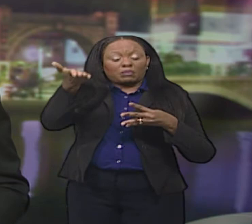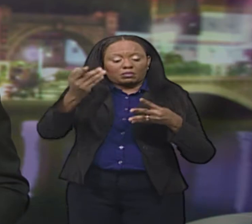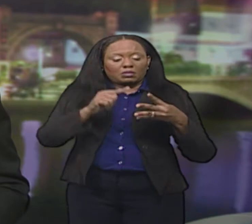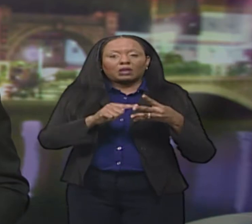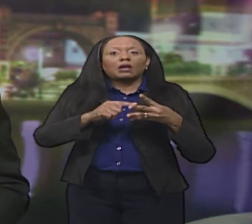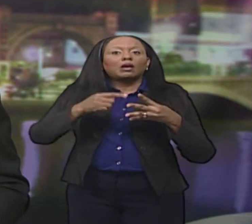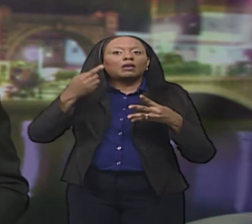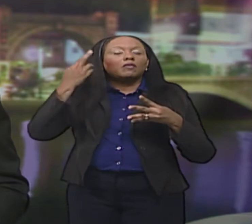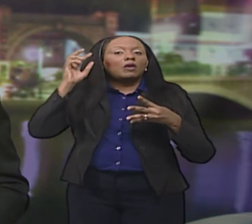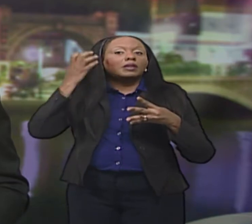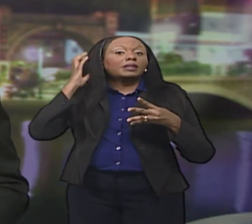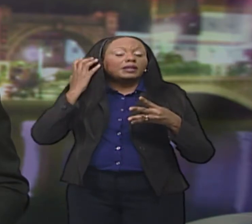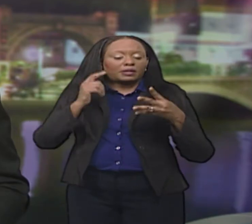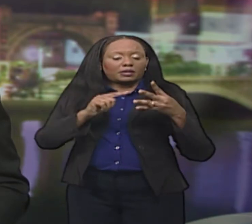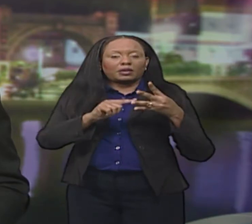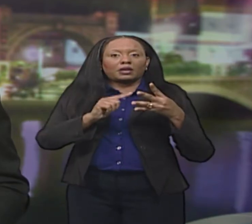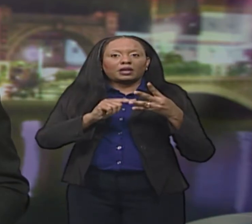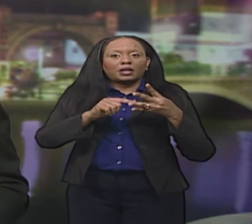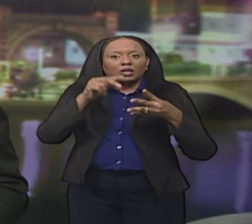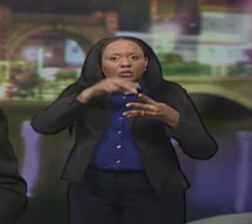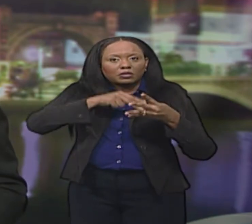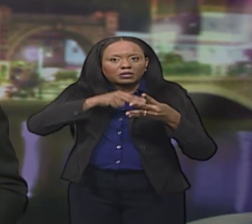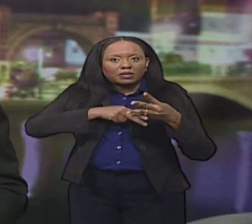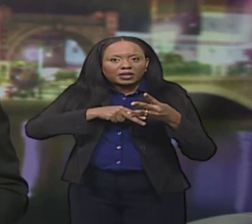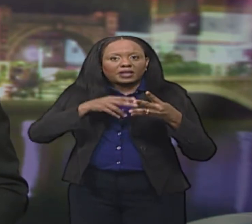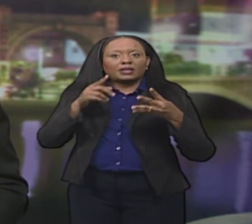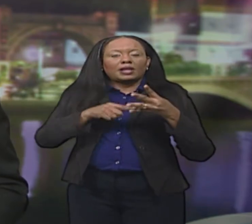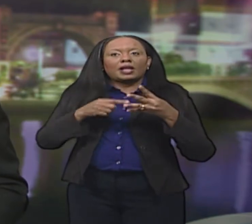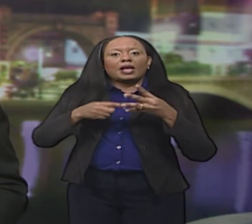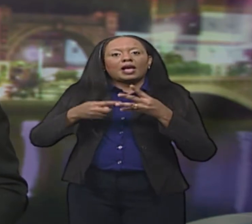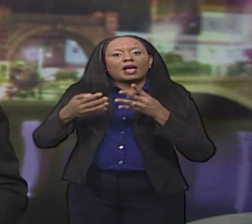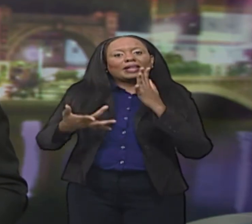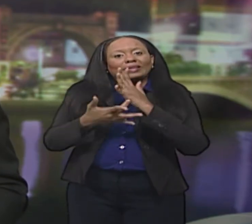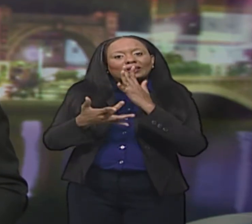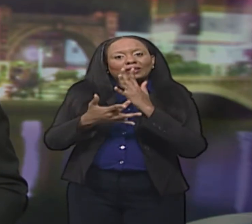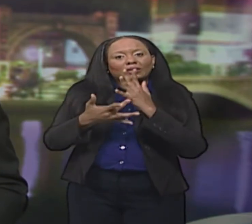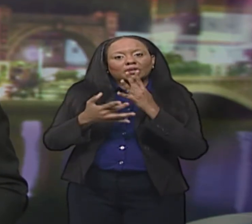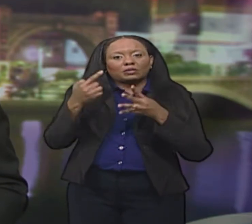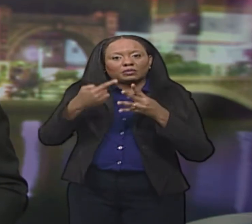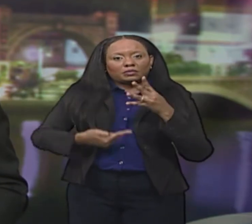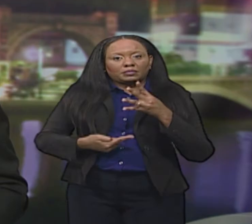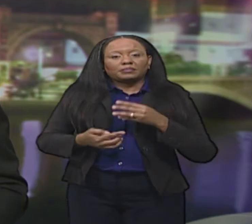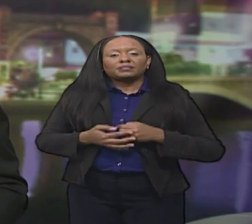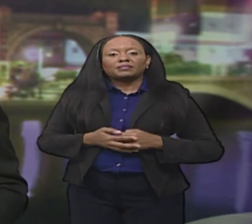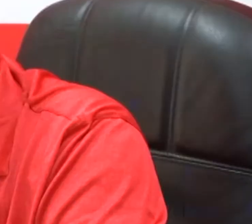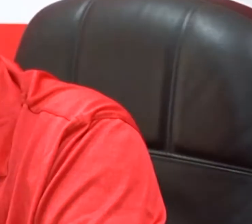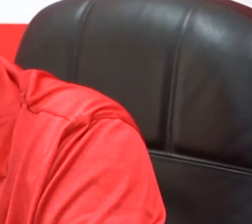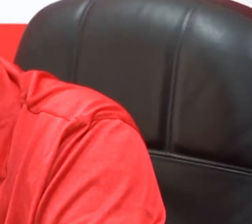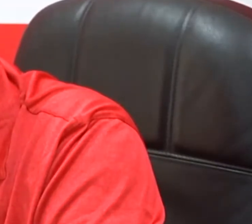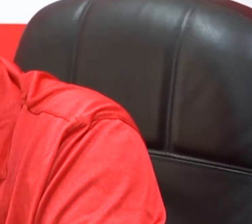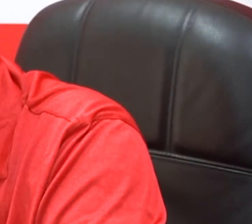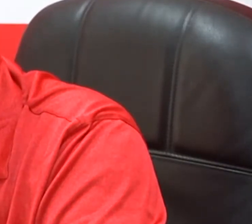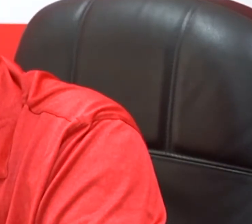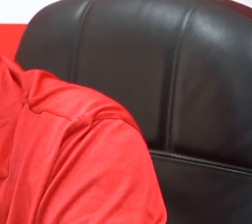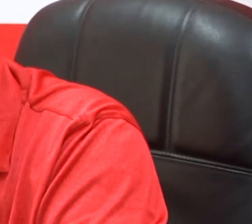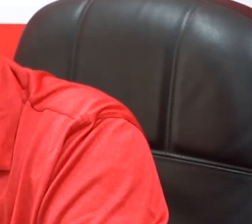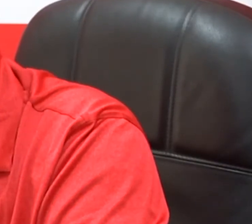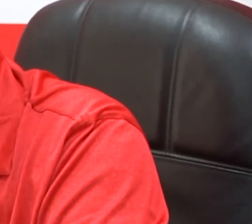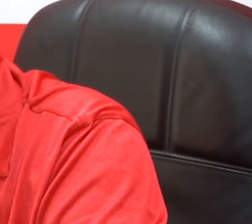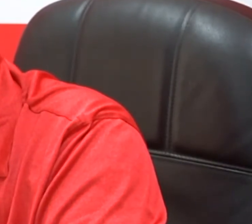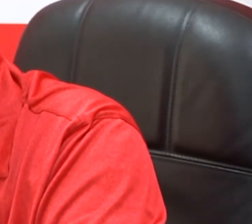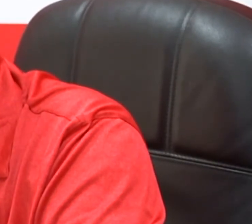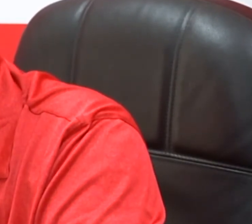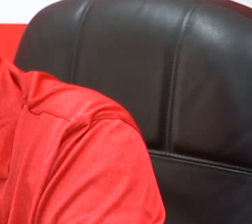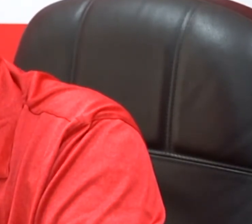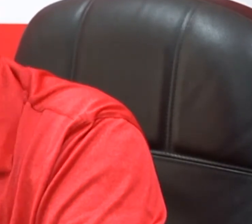will include bold and imaginative proposals. Team DLP will be demonstrating that there is